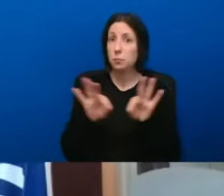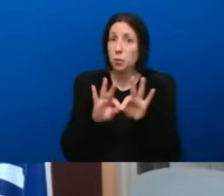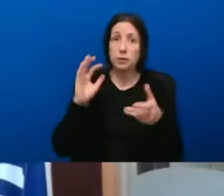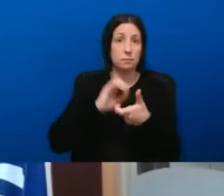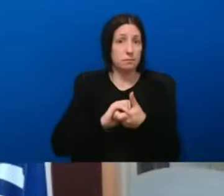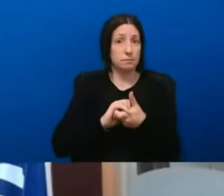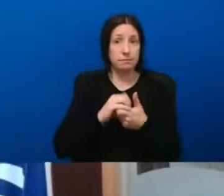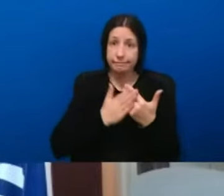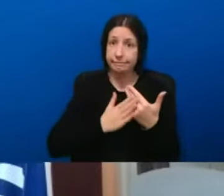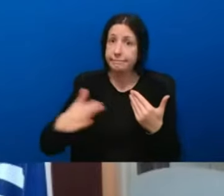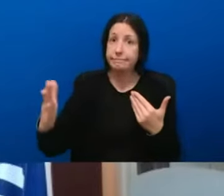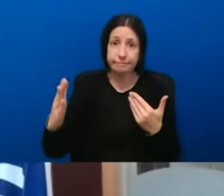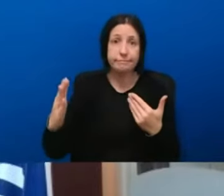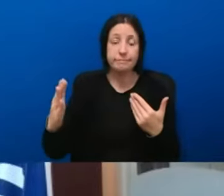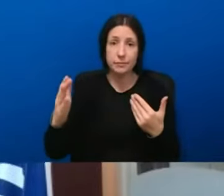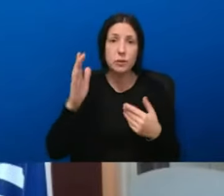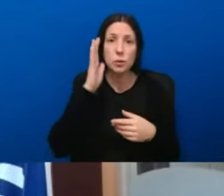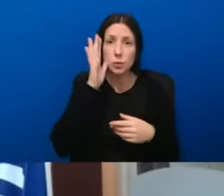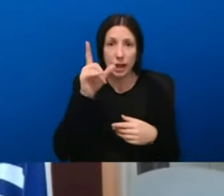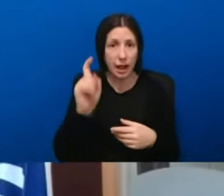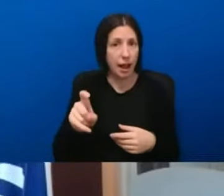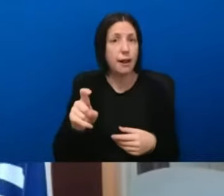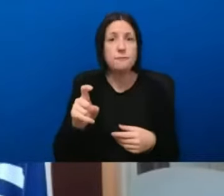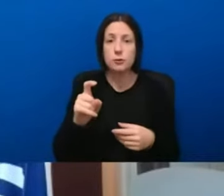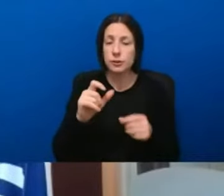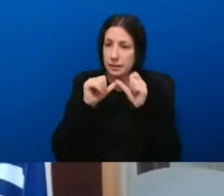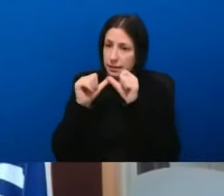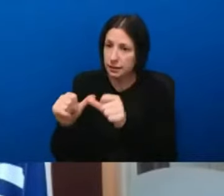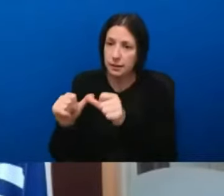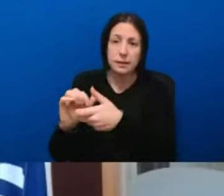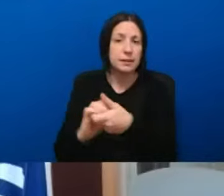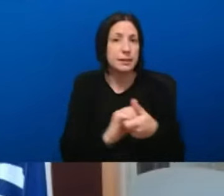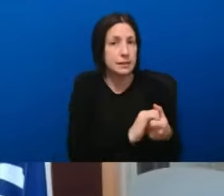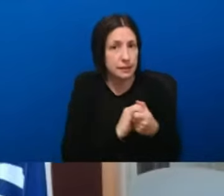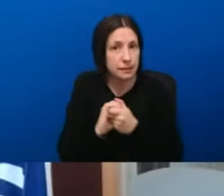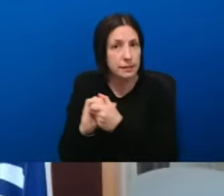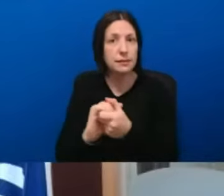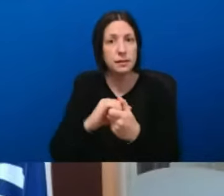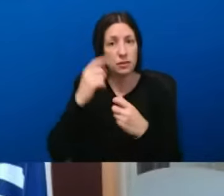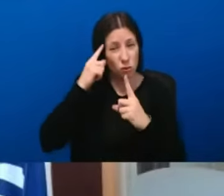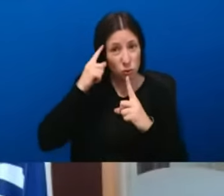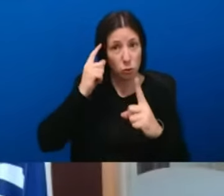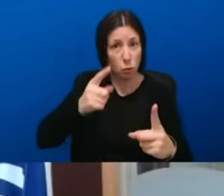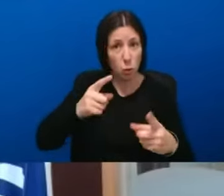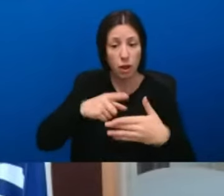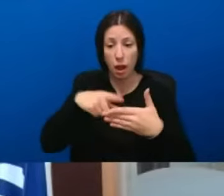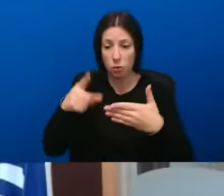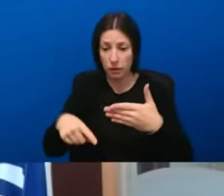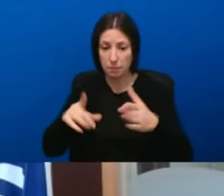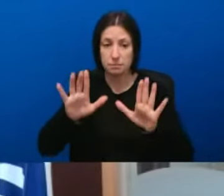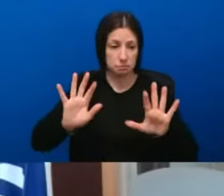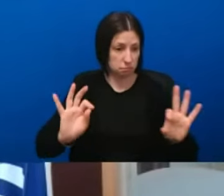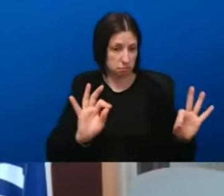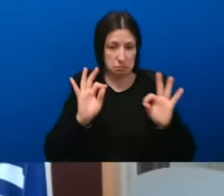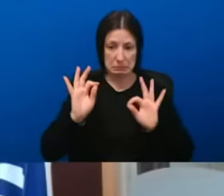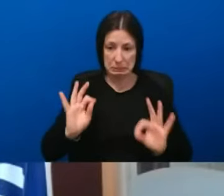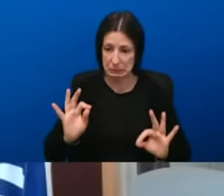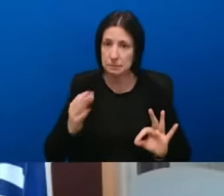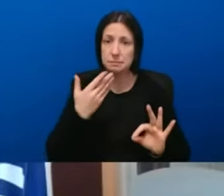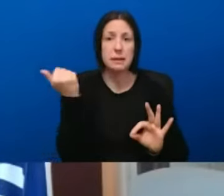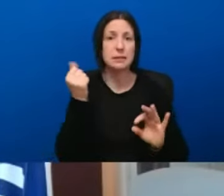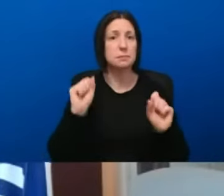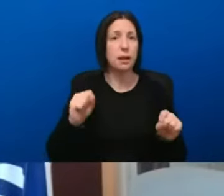it pertains to wildfire in this province. We'll need to continue to work together to get to the best outcomes we can for the